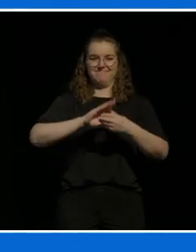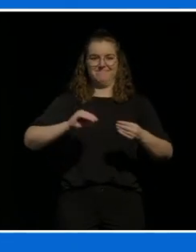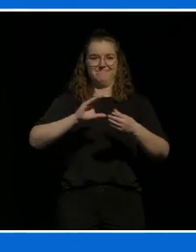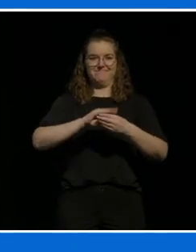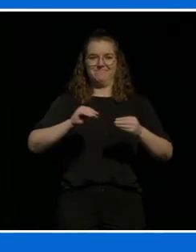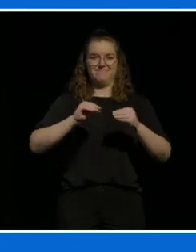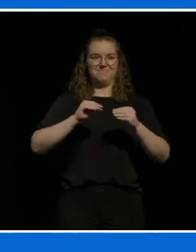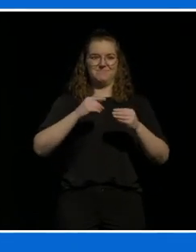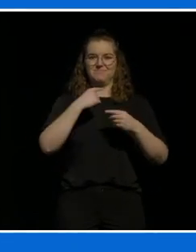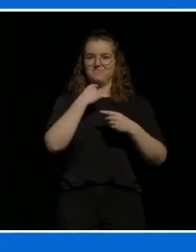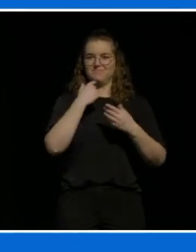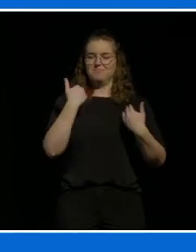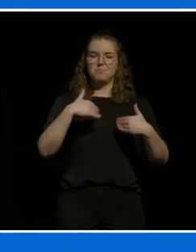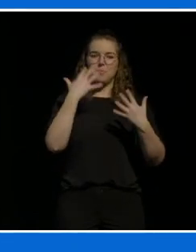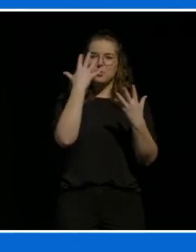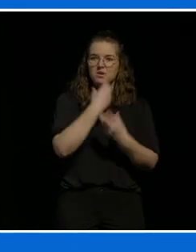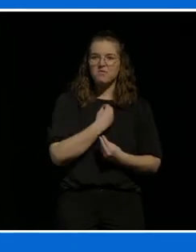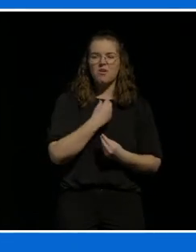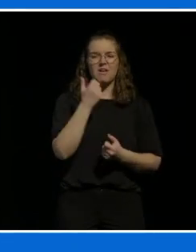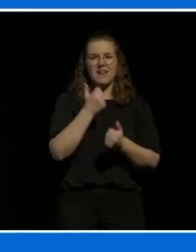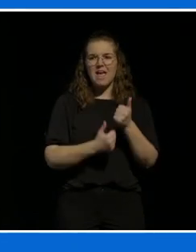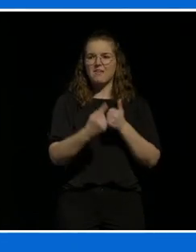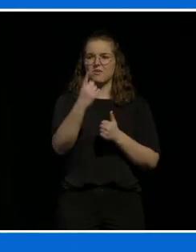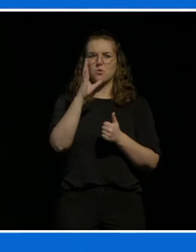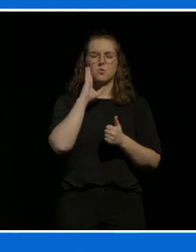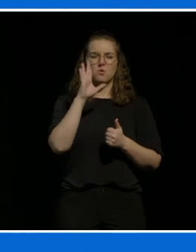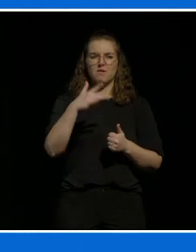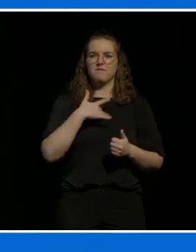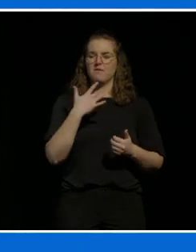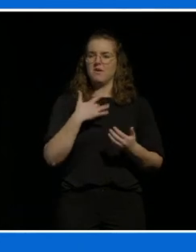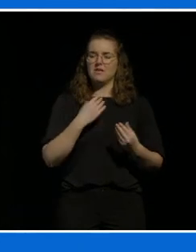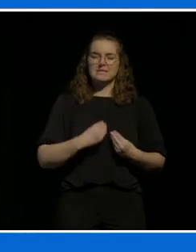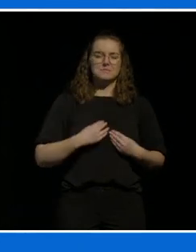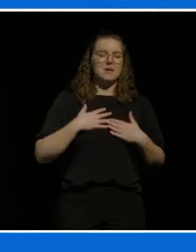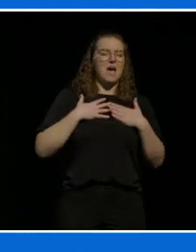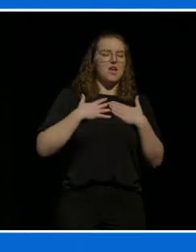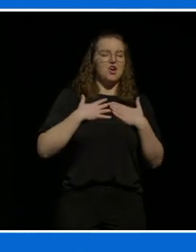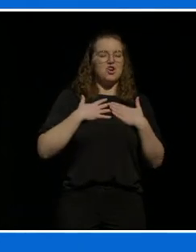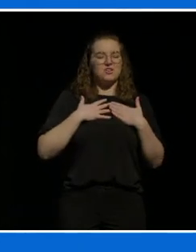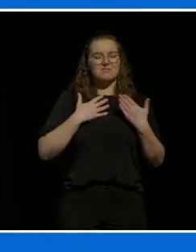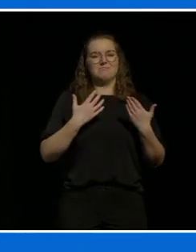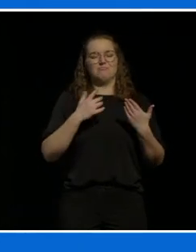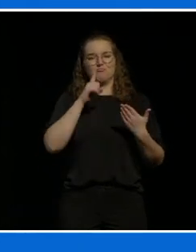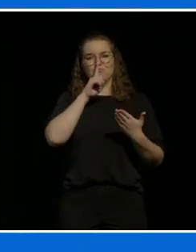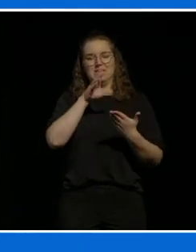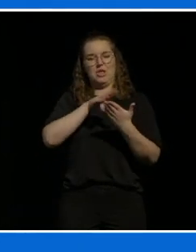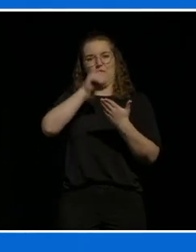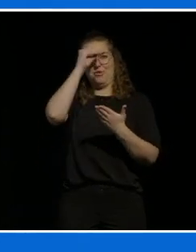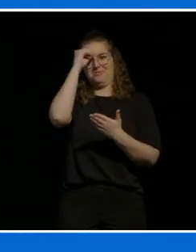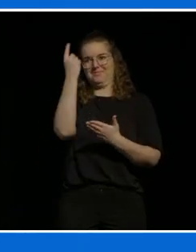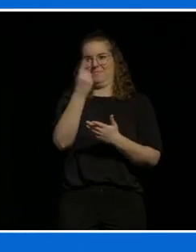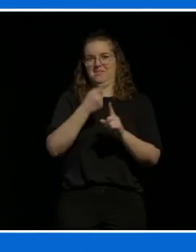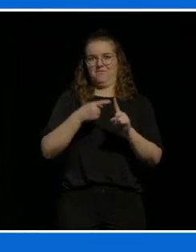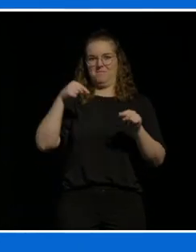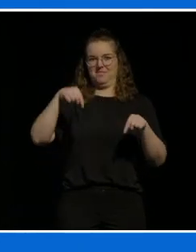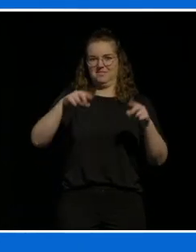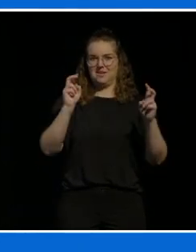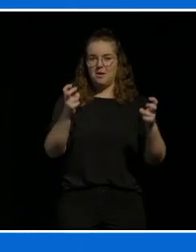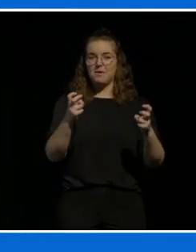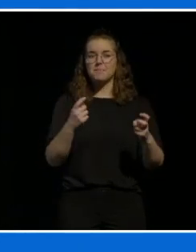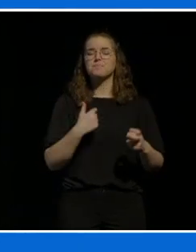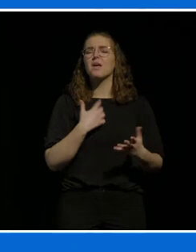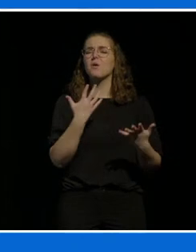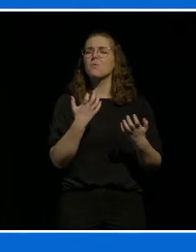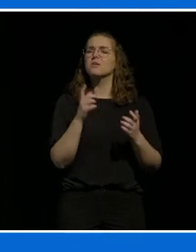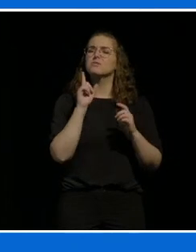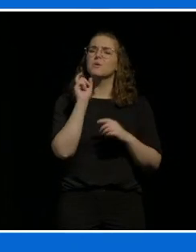beautifully, and I think everybody here is going to leave so much more inspired and knowledgeable about this topic. But something that I wanted to ask was, I think